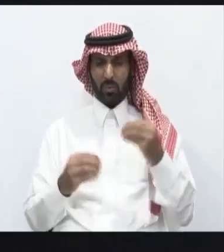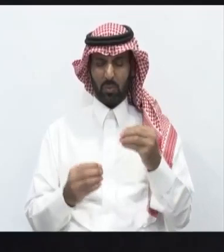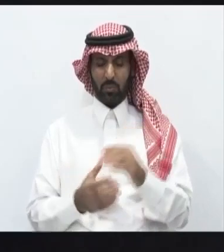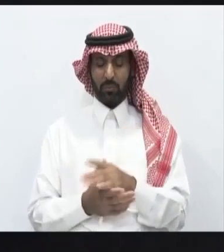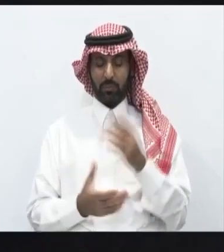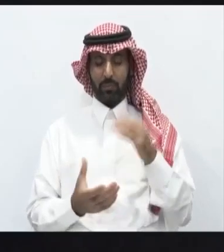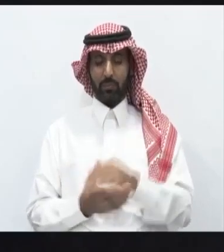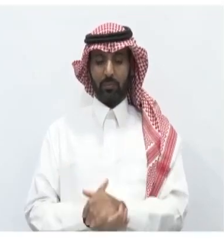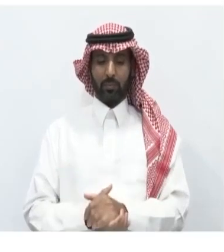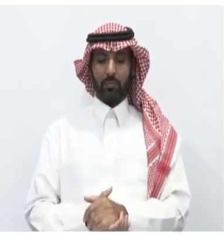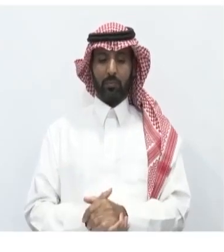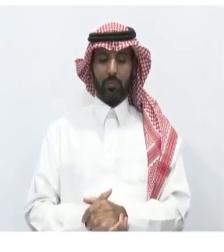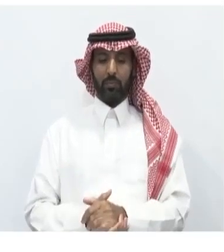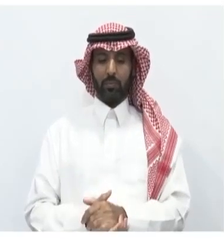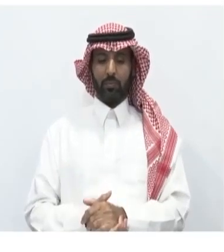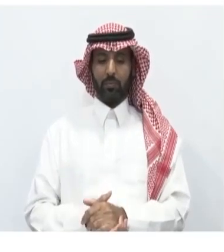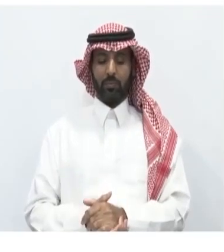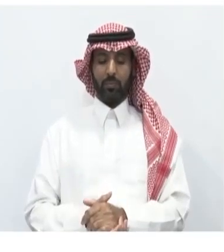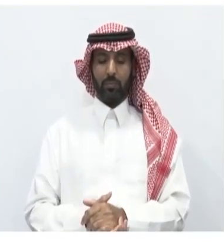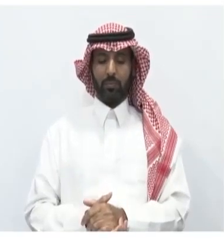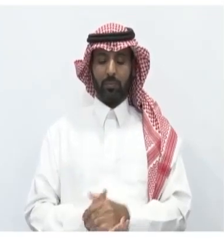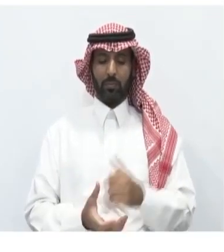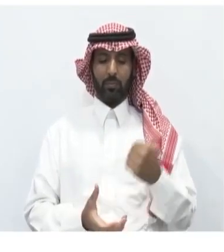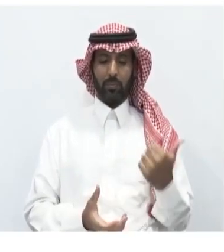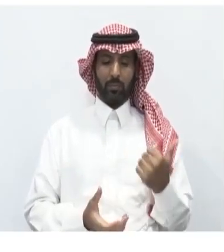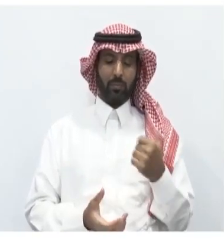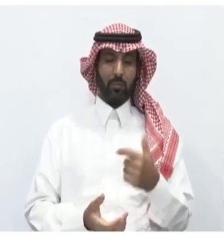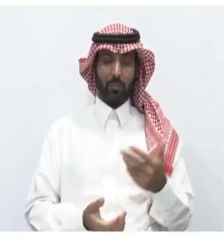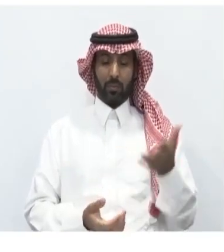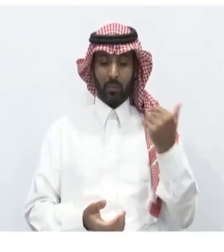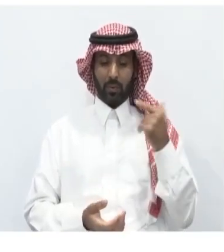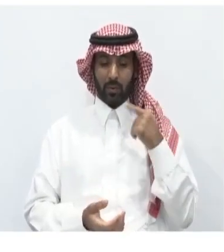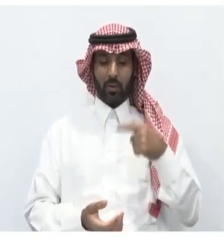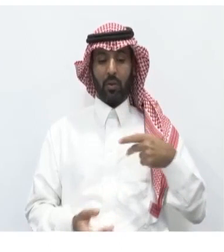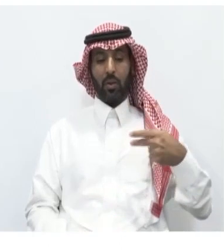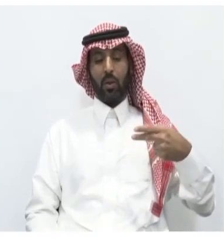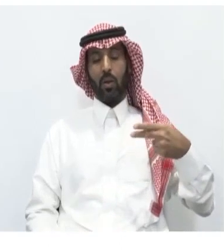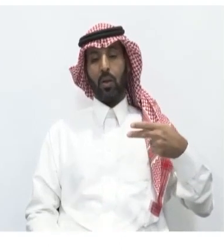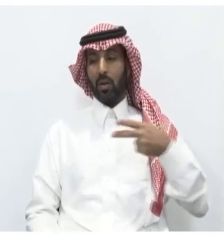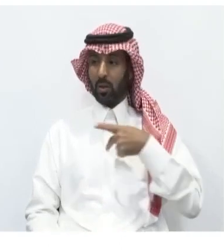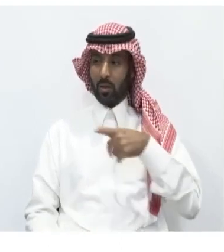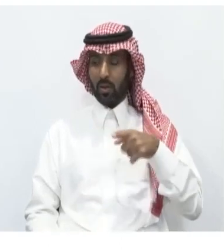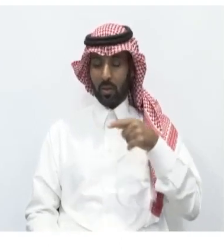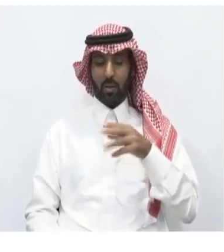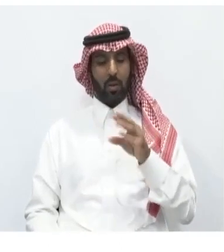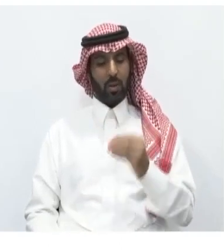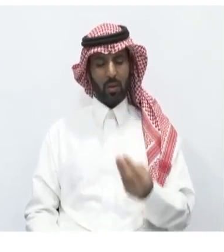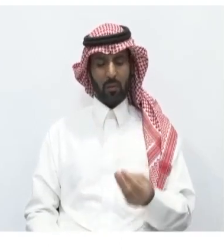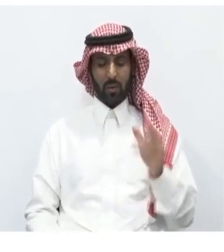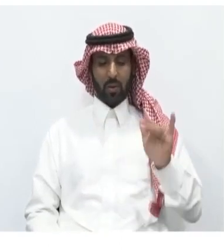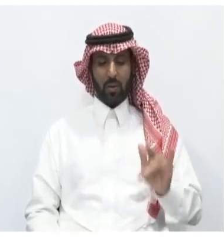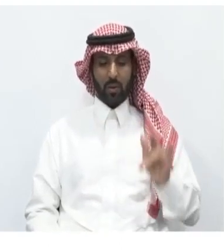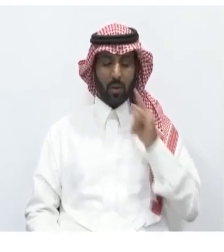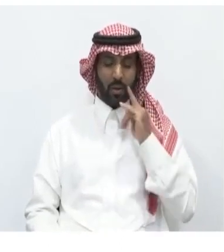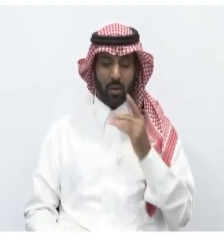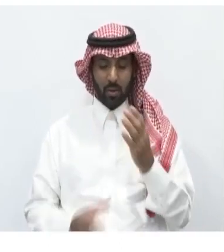was rather bumpy. I feel sick now. Number six, there were just or quite enough seats on the